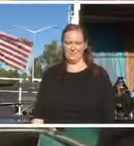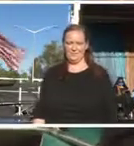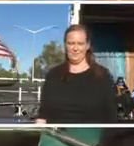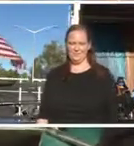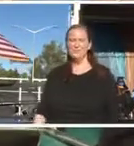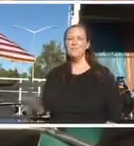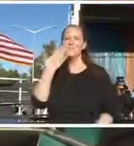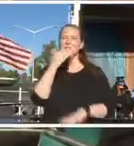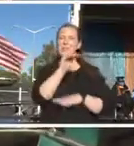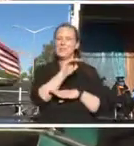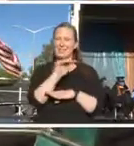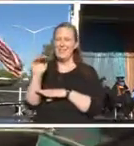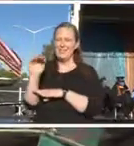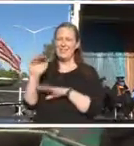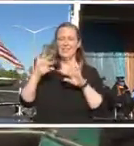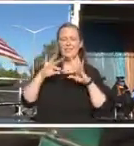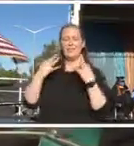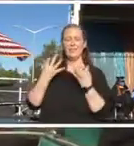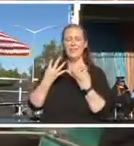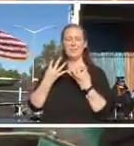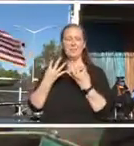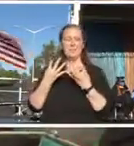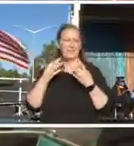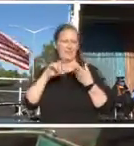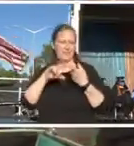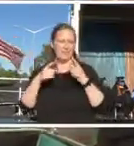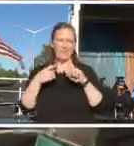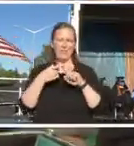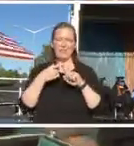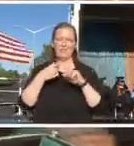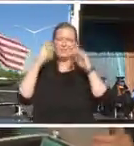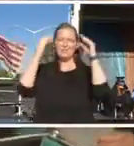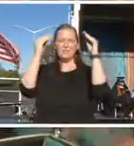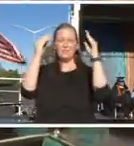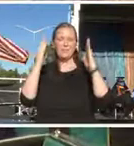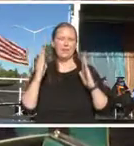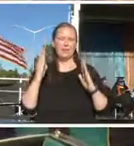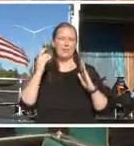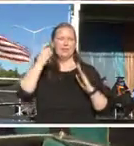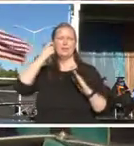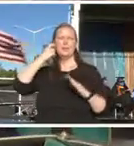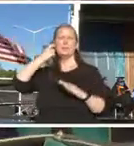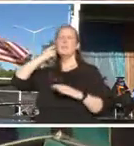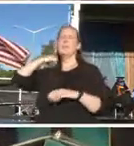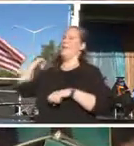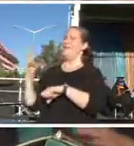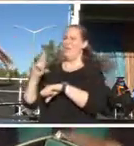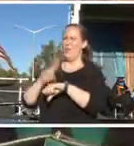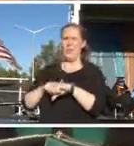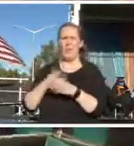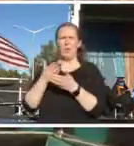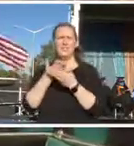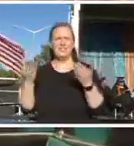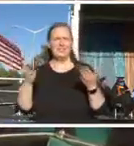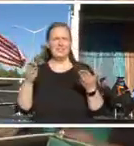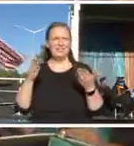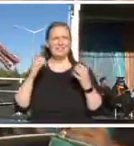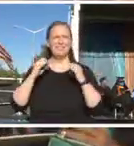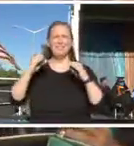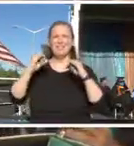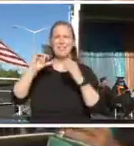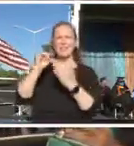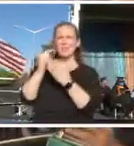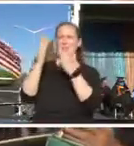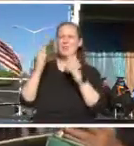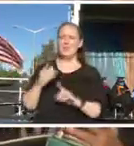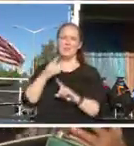Good evening, family, friends, faculty, and of course, fellow graduates of the